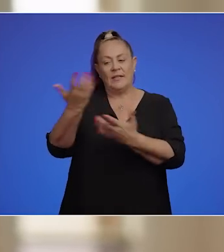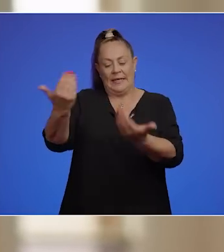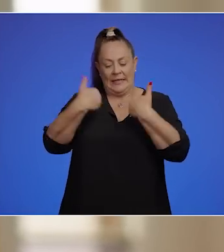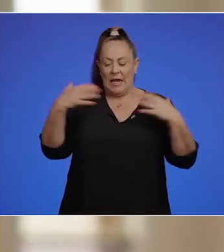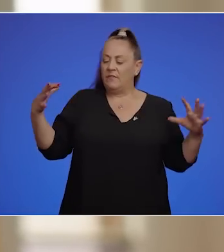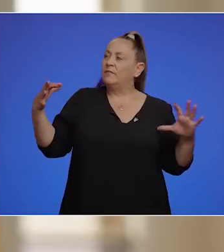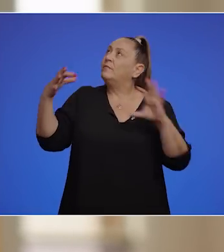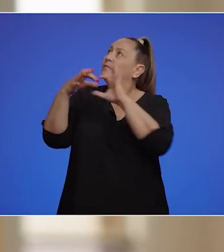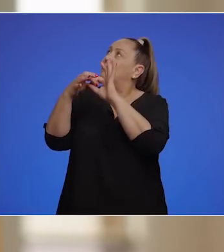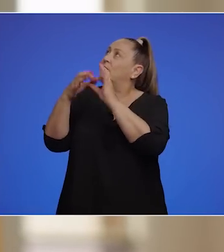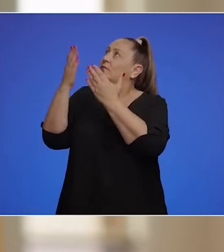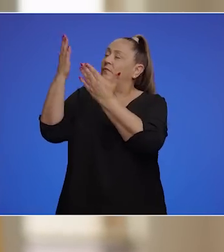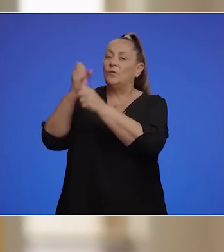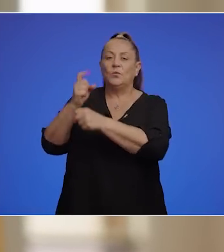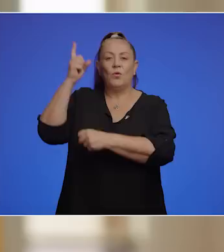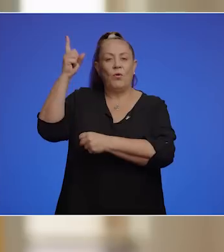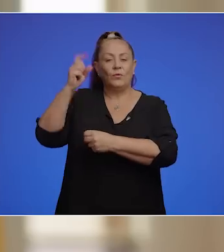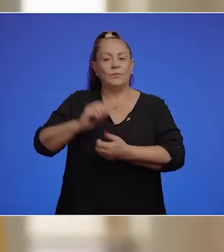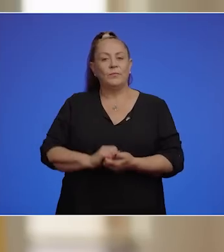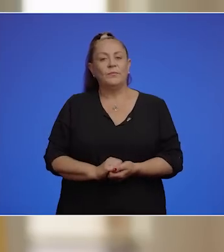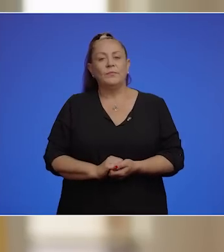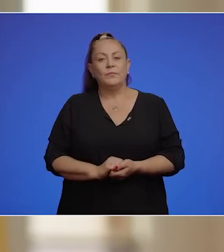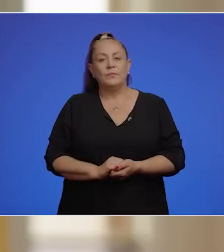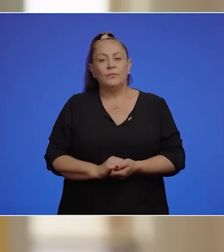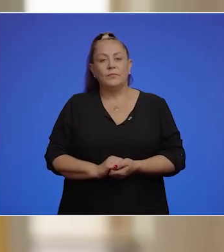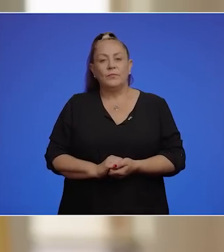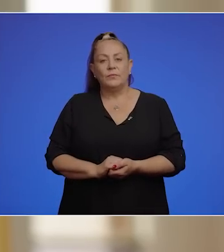already gained our reconciliation.